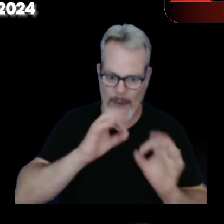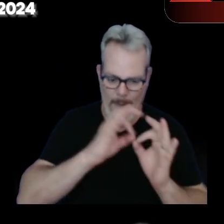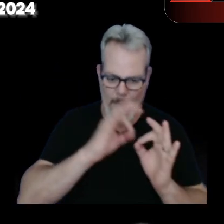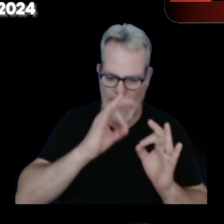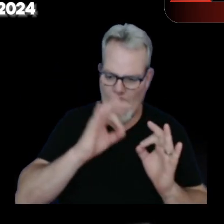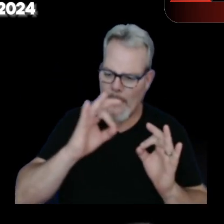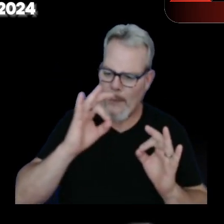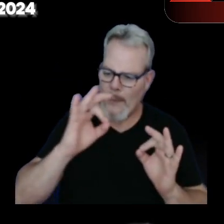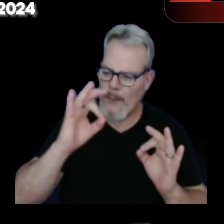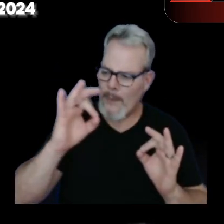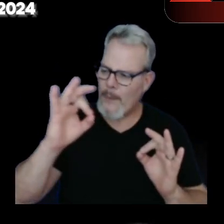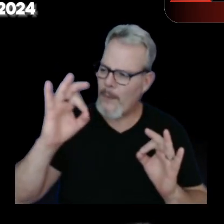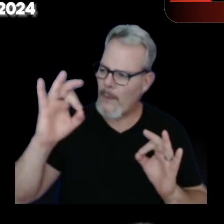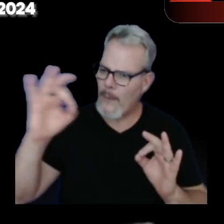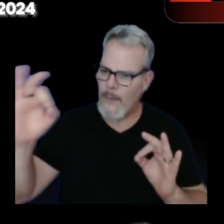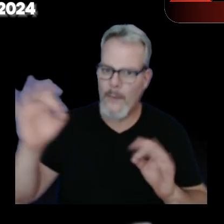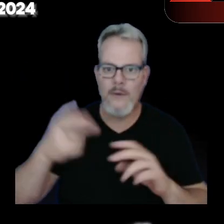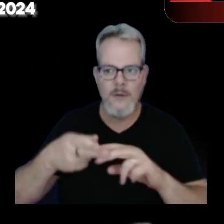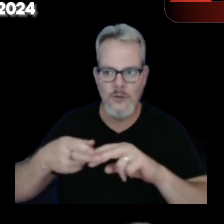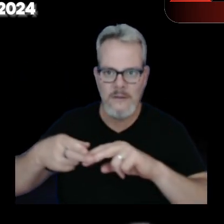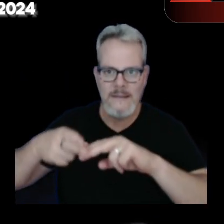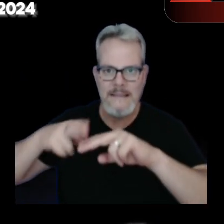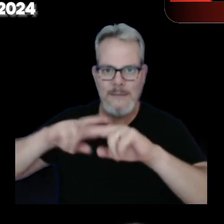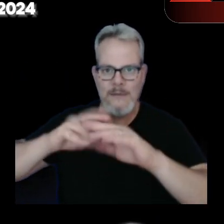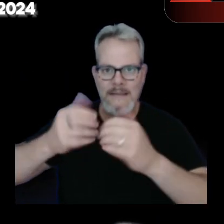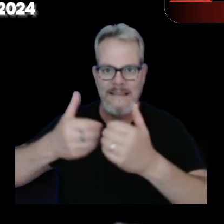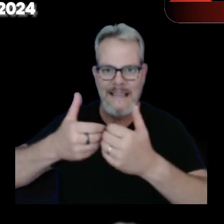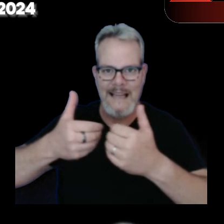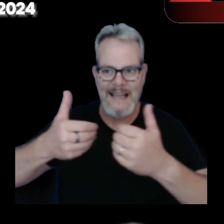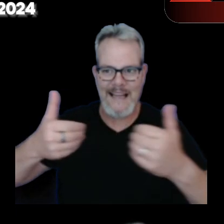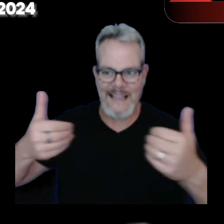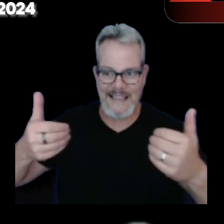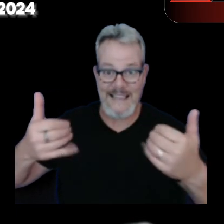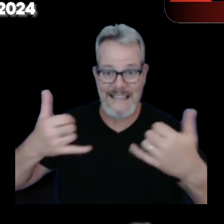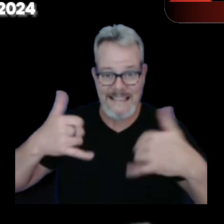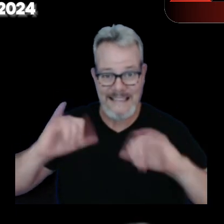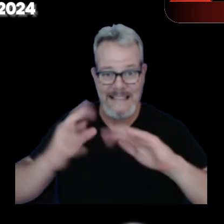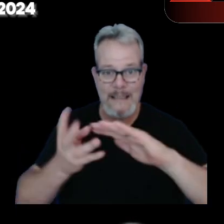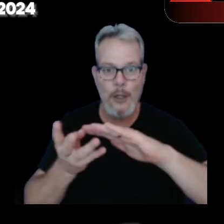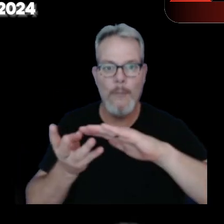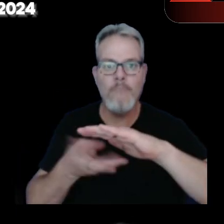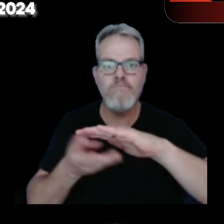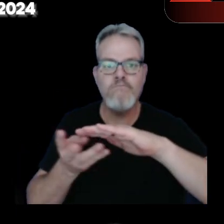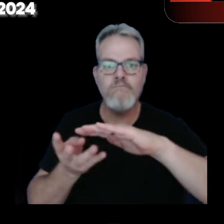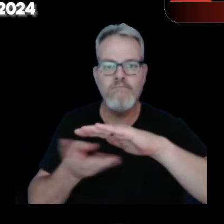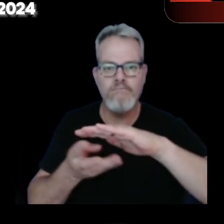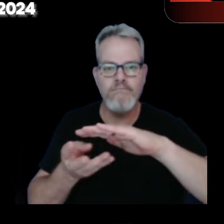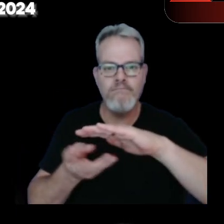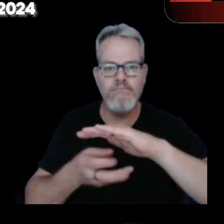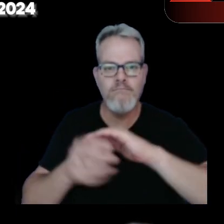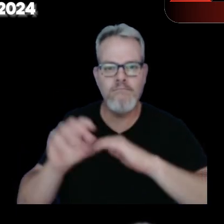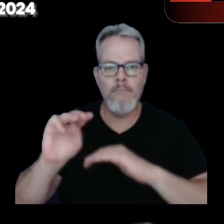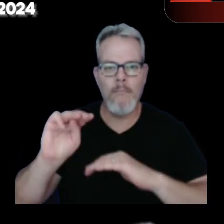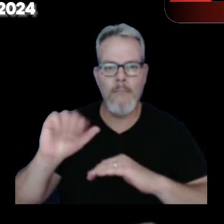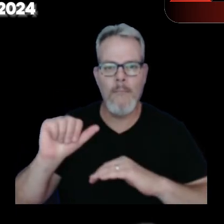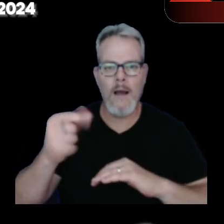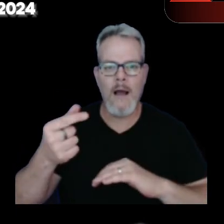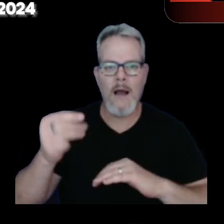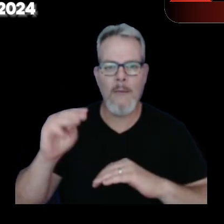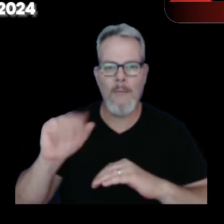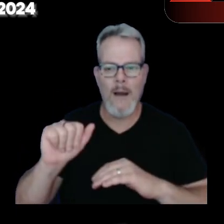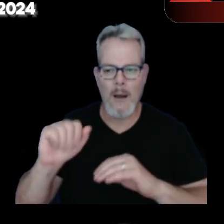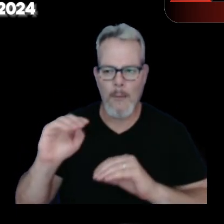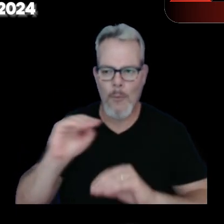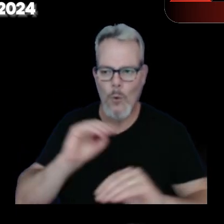it continues to expand and move further apart, showing magma is still coming into the system and pushing apart, and